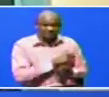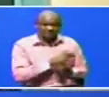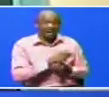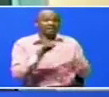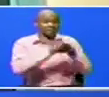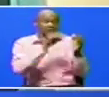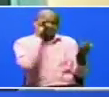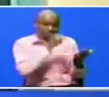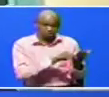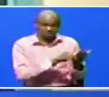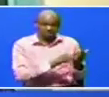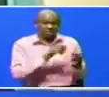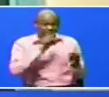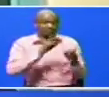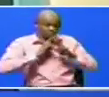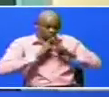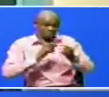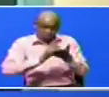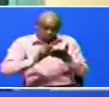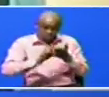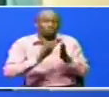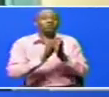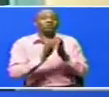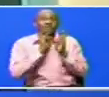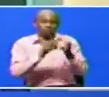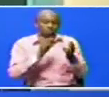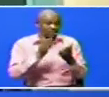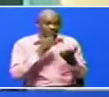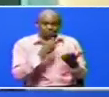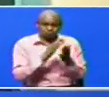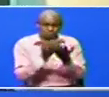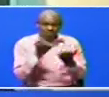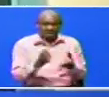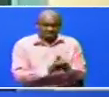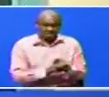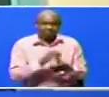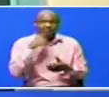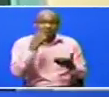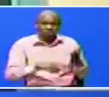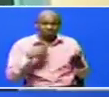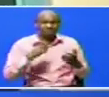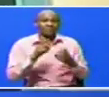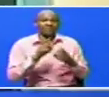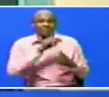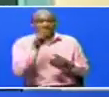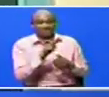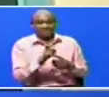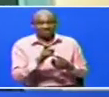everything, he wrote the results on the exercise book and went ahead in what he said he was testing. Mm-hmm.